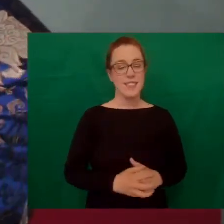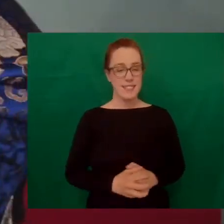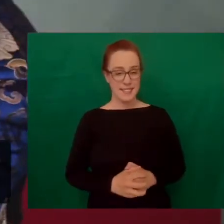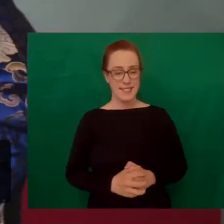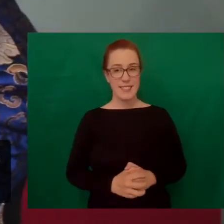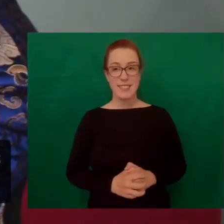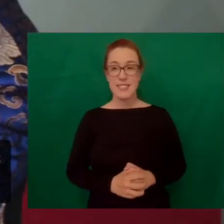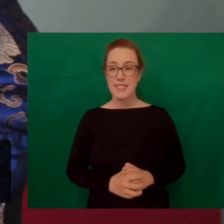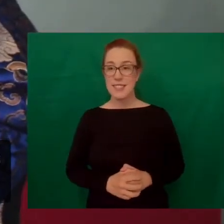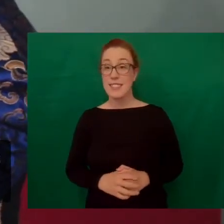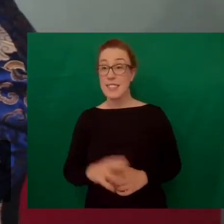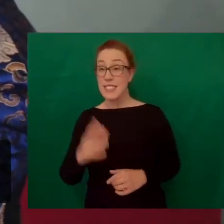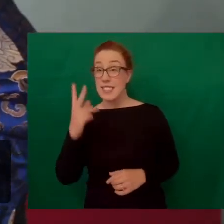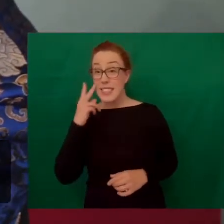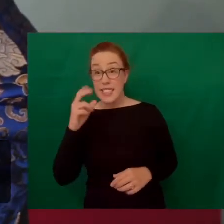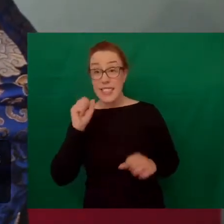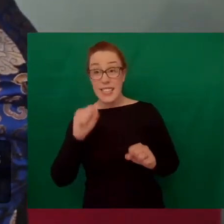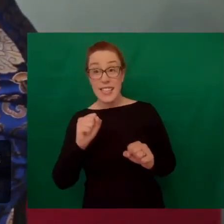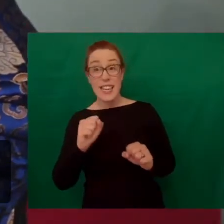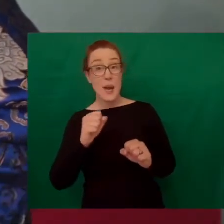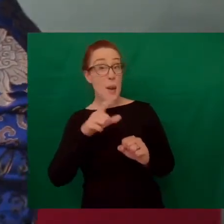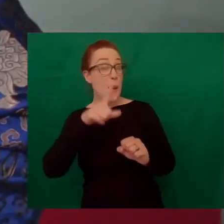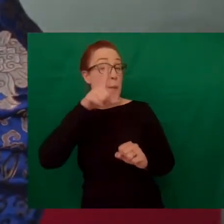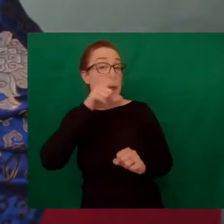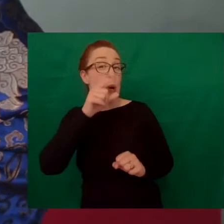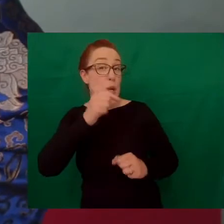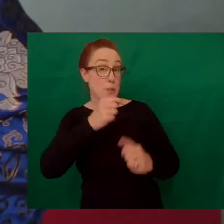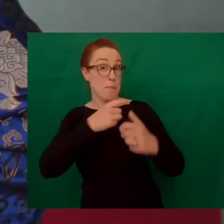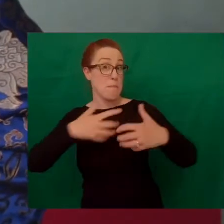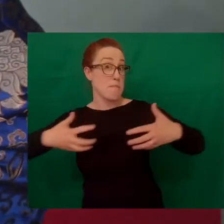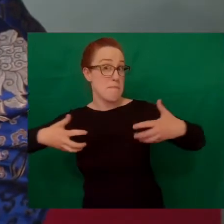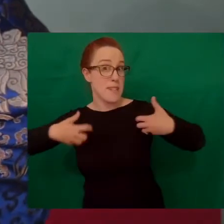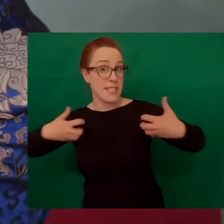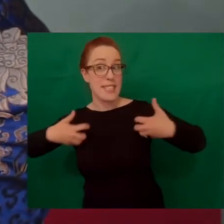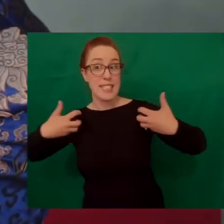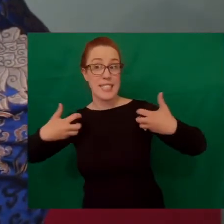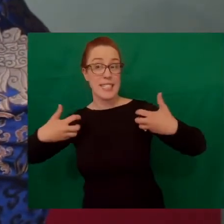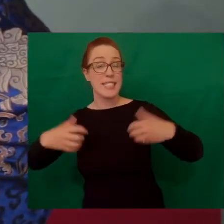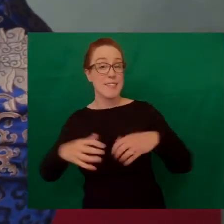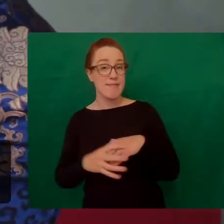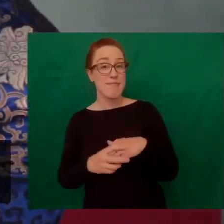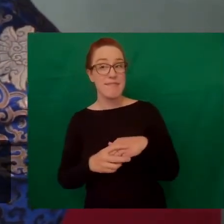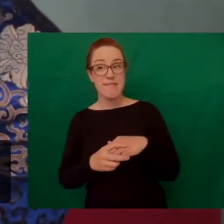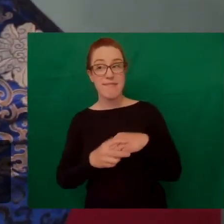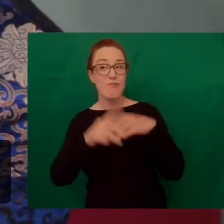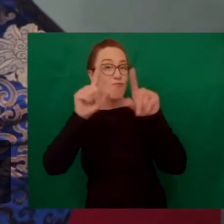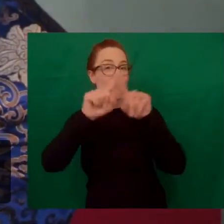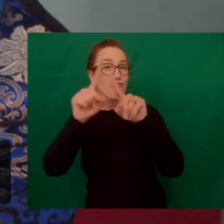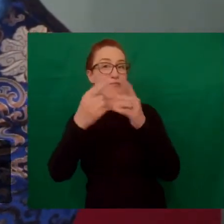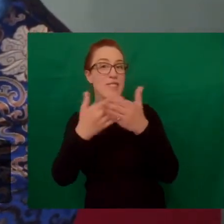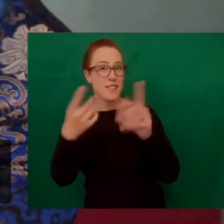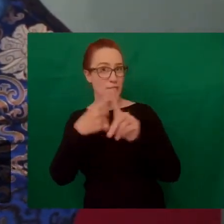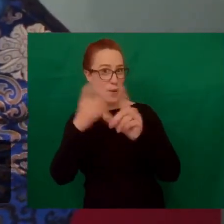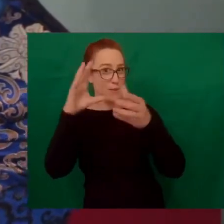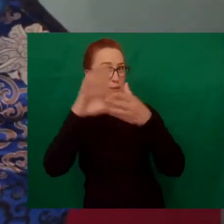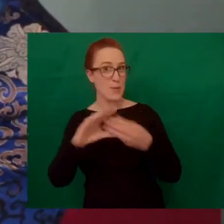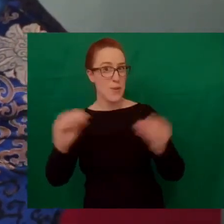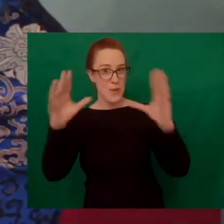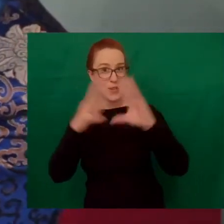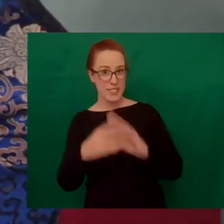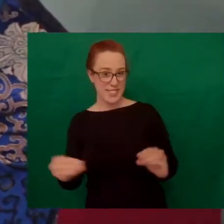Oh look, you can see there's a pelican, there's a monkey. All of the things from the stories coming to